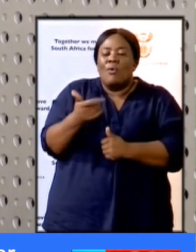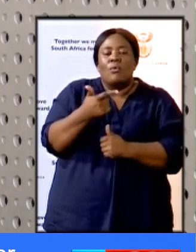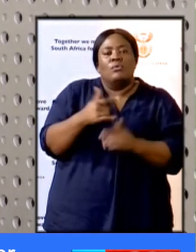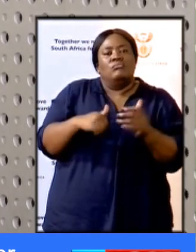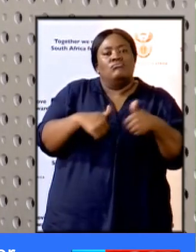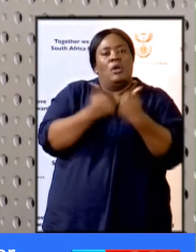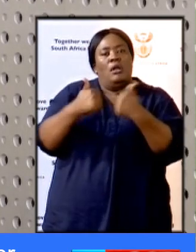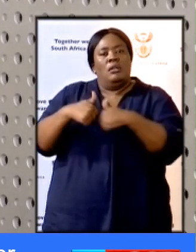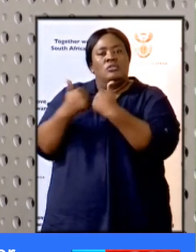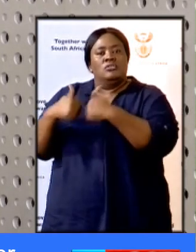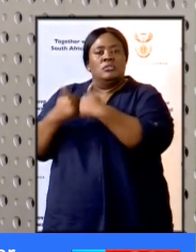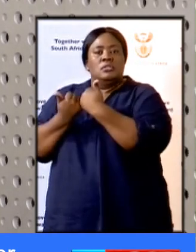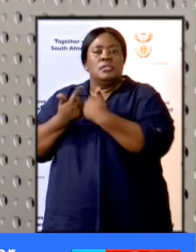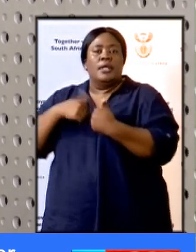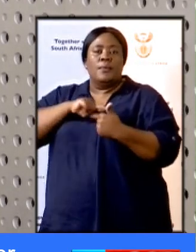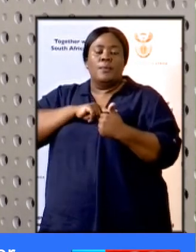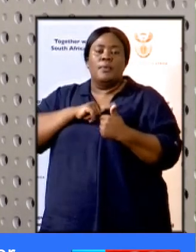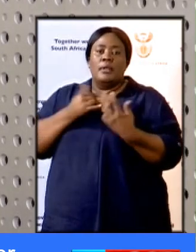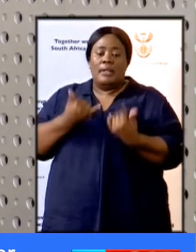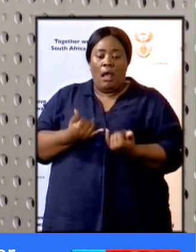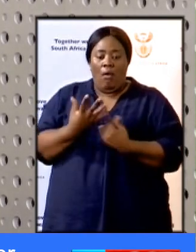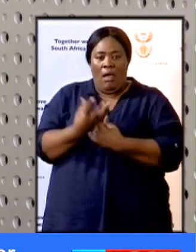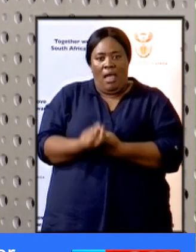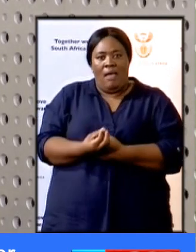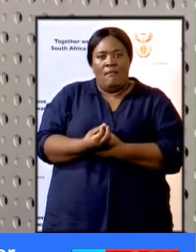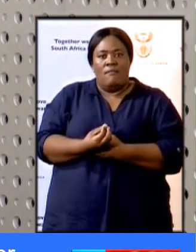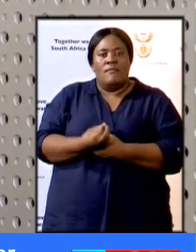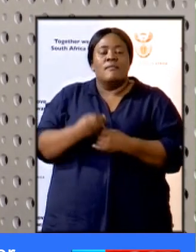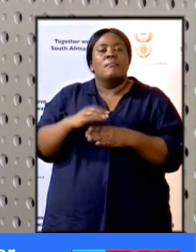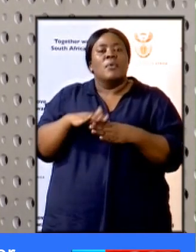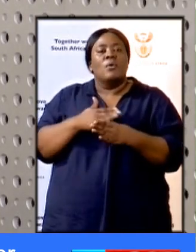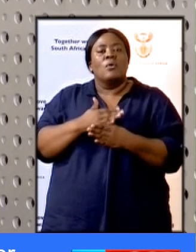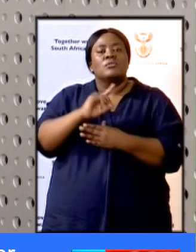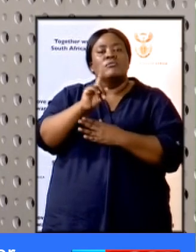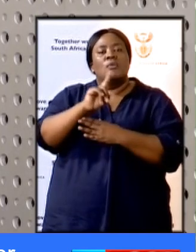now been created by this COVID-19 situation.